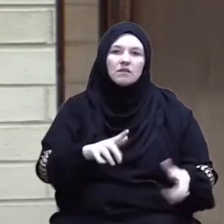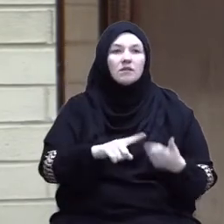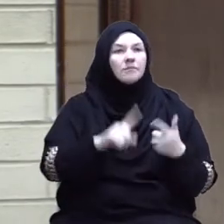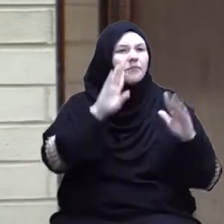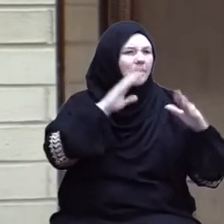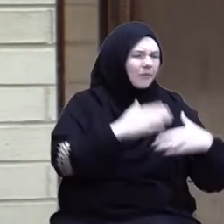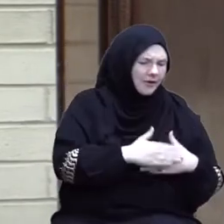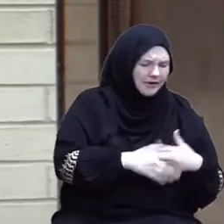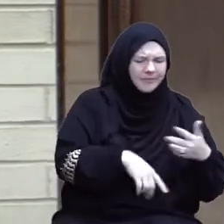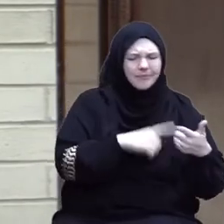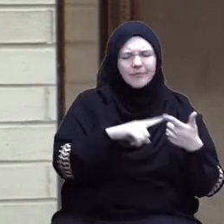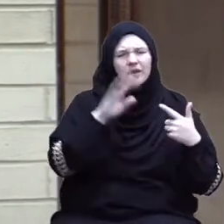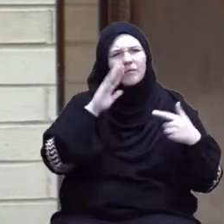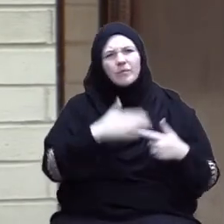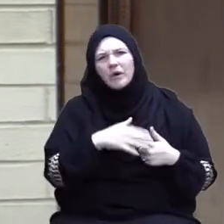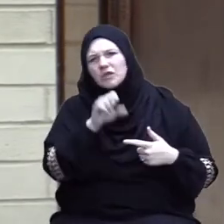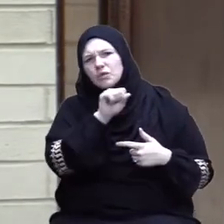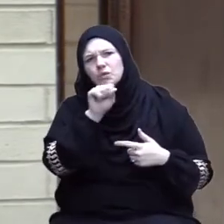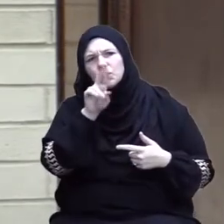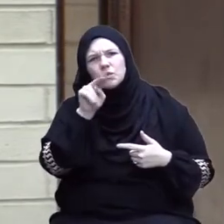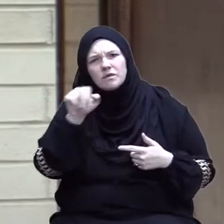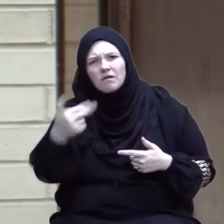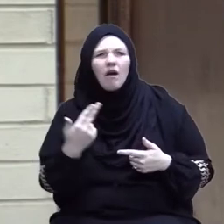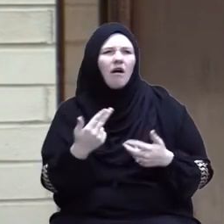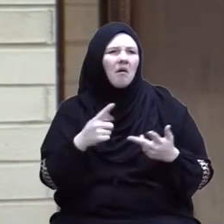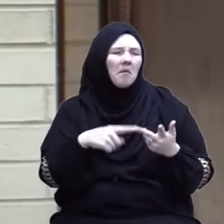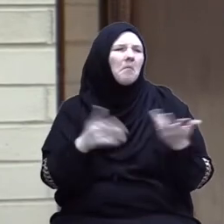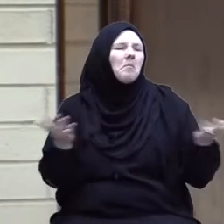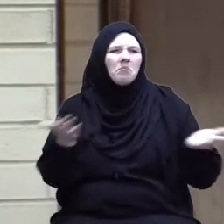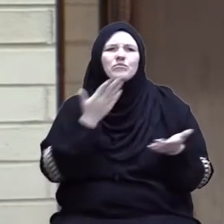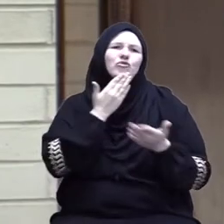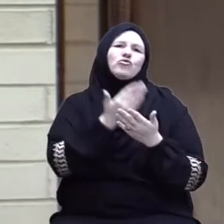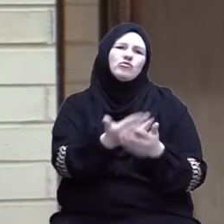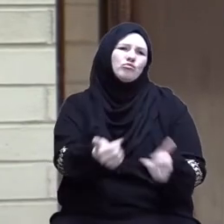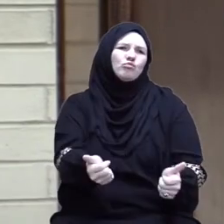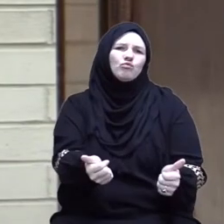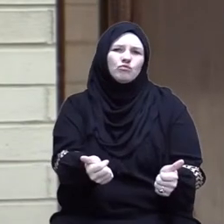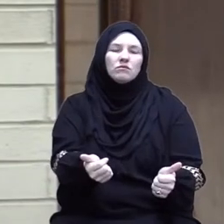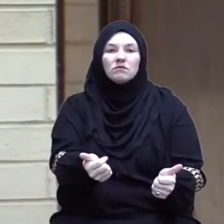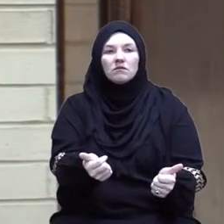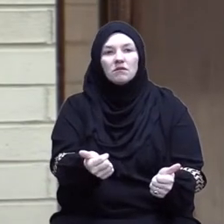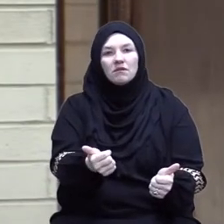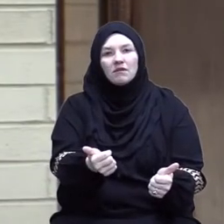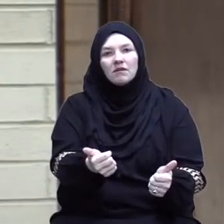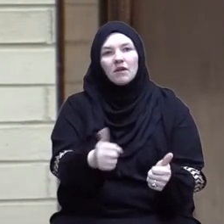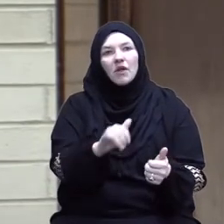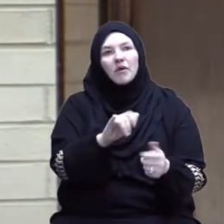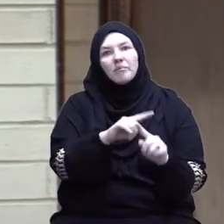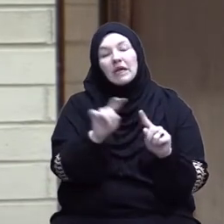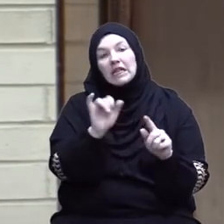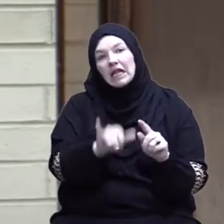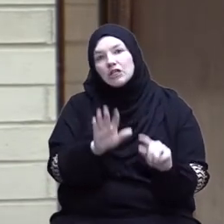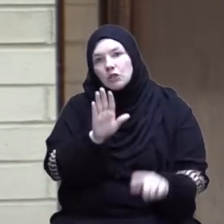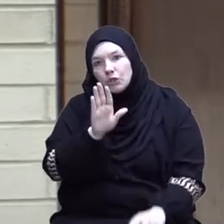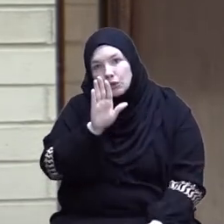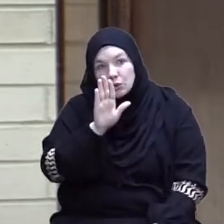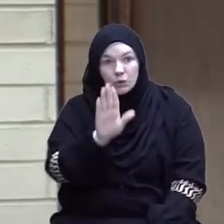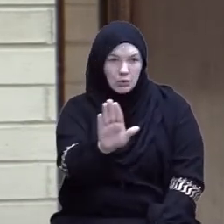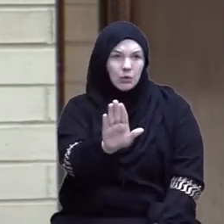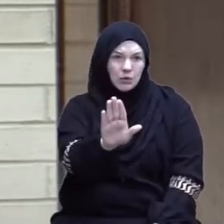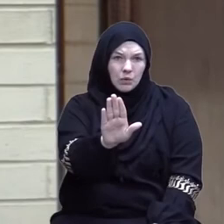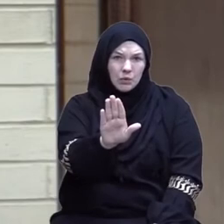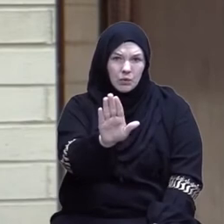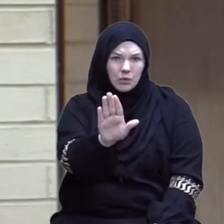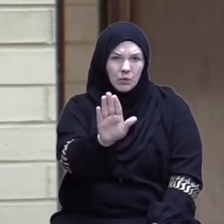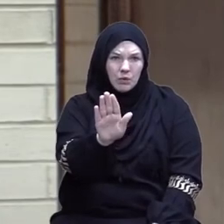Praying sunnah, doing adhkar, all of this, very good. But this is your